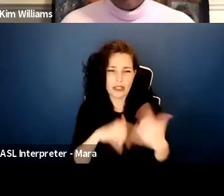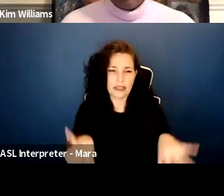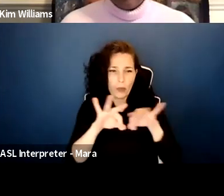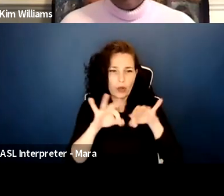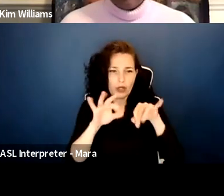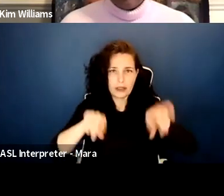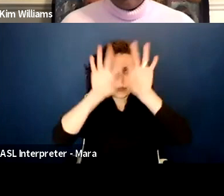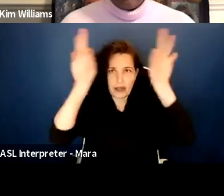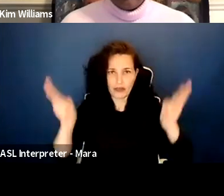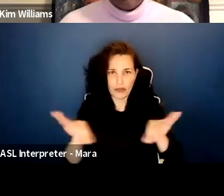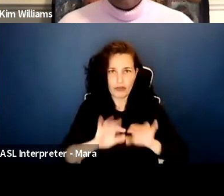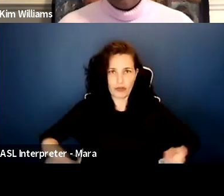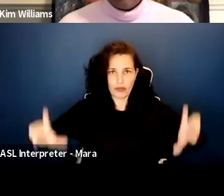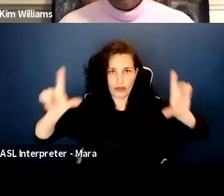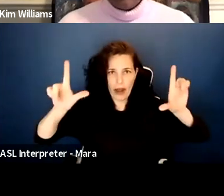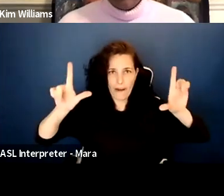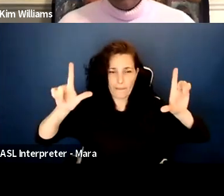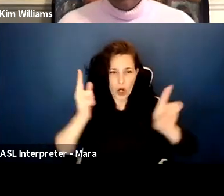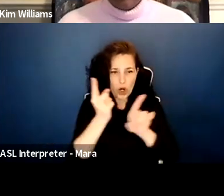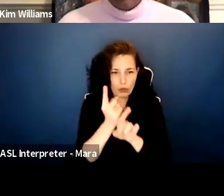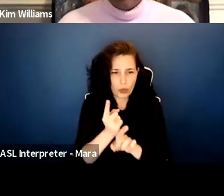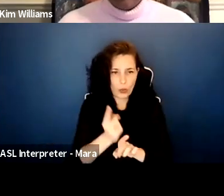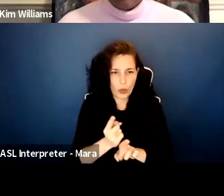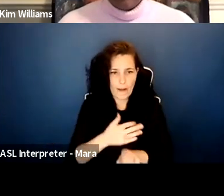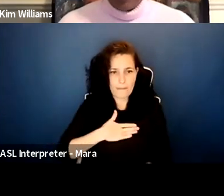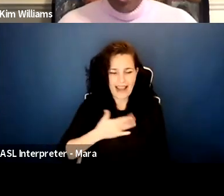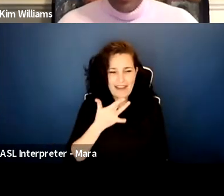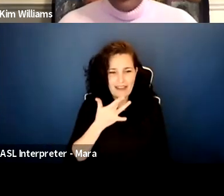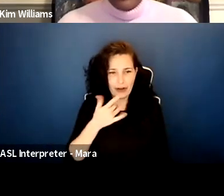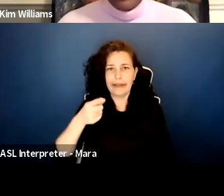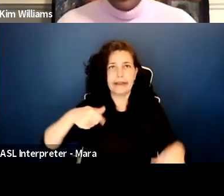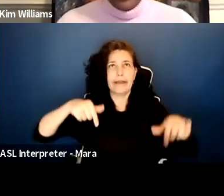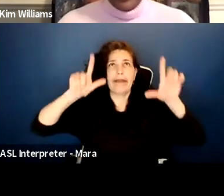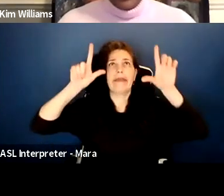correctly. My favorite auditions ever were these.